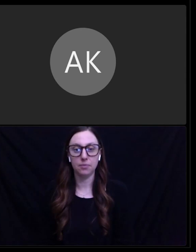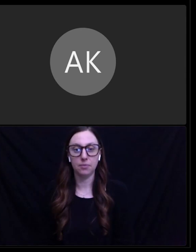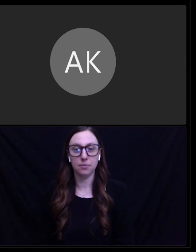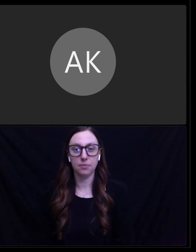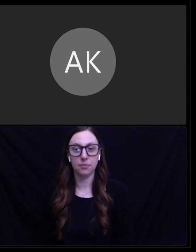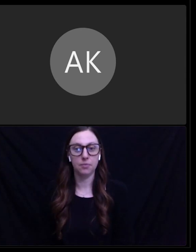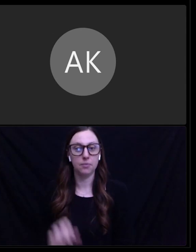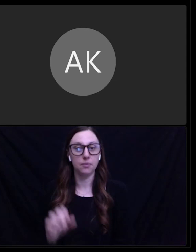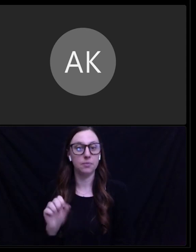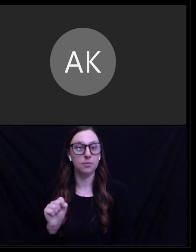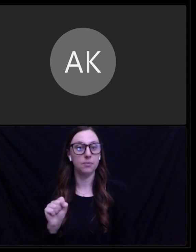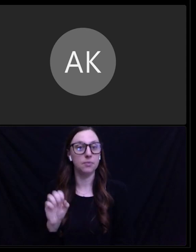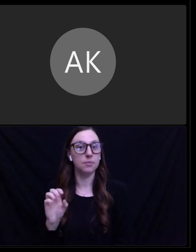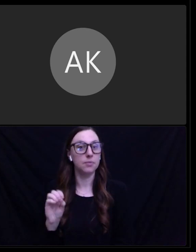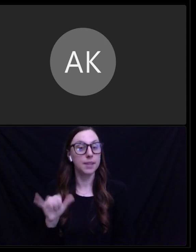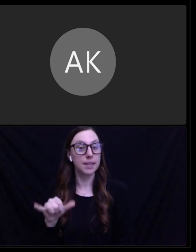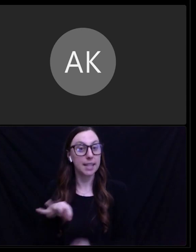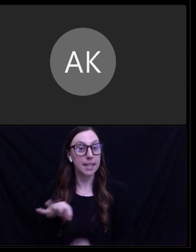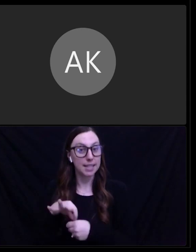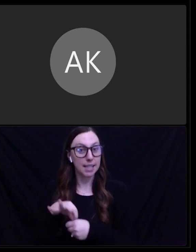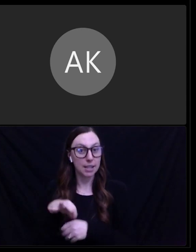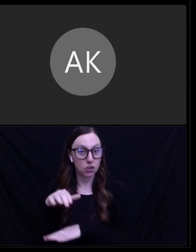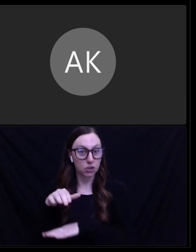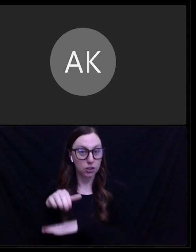So that's election night.